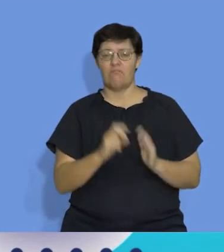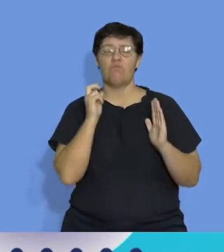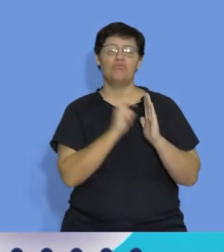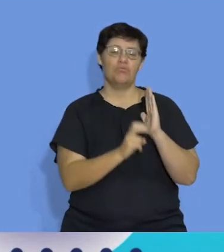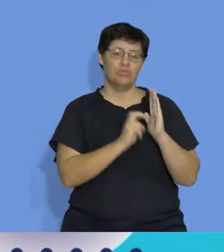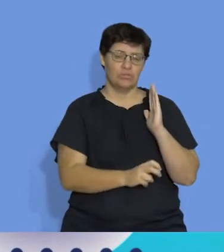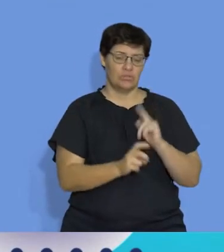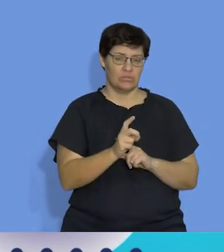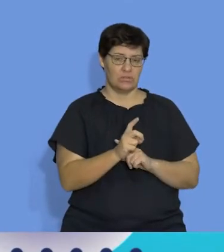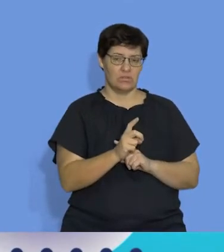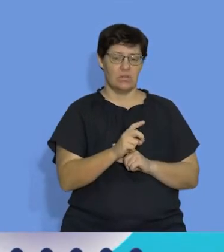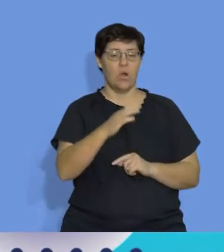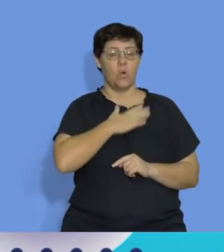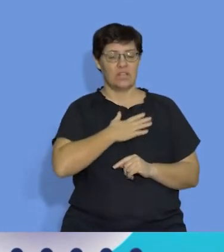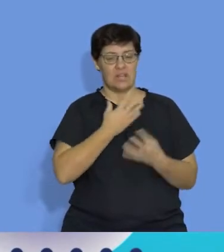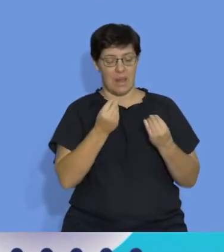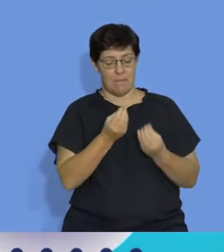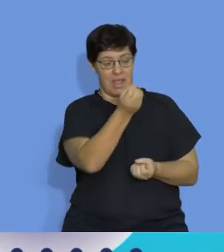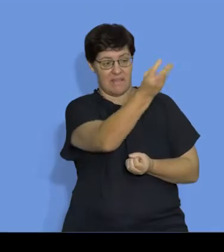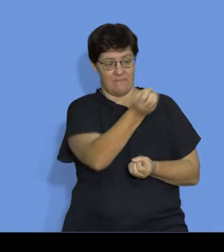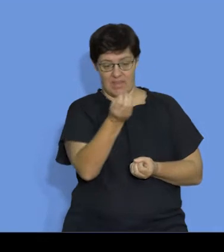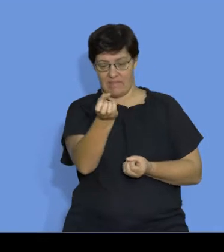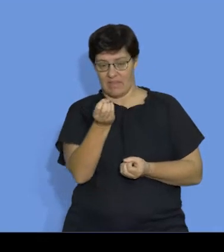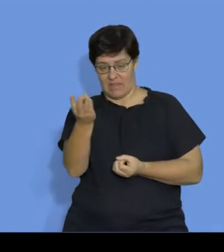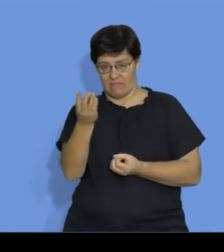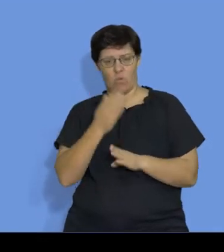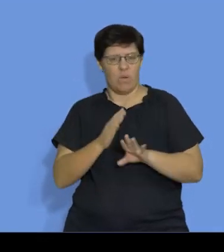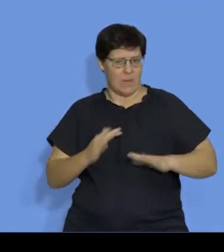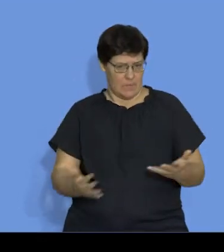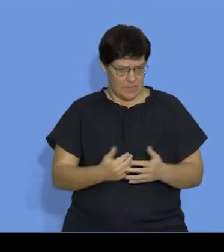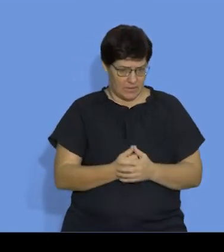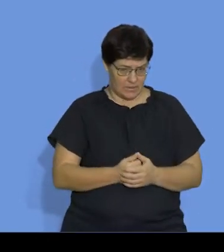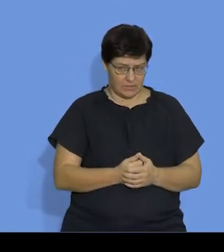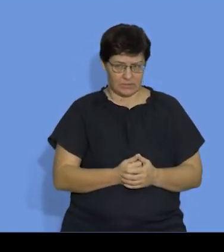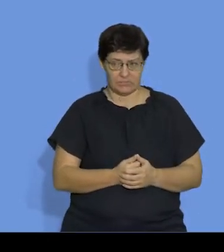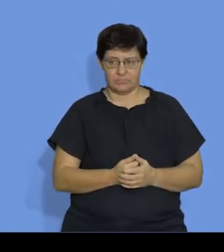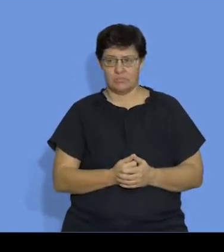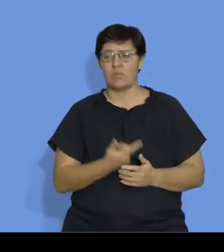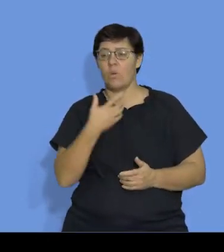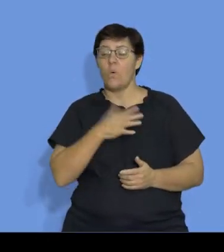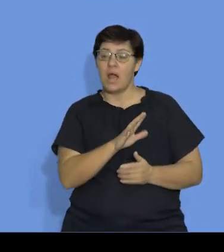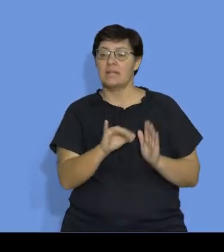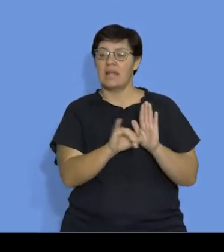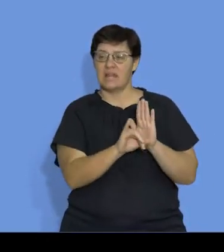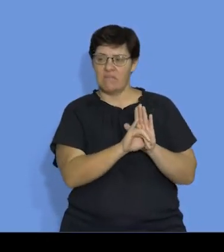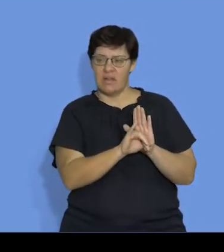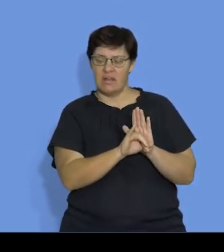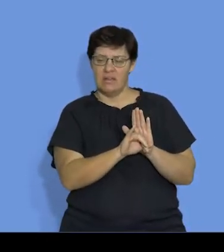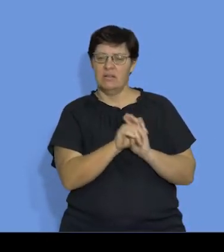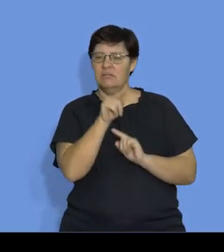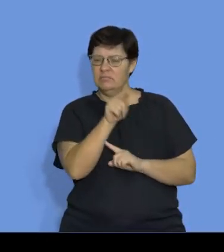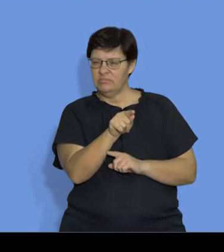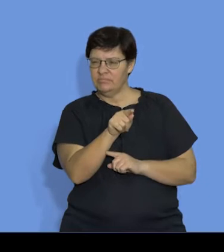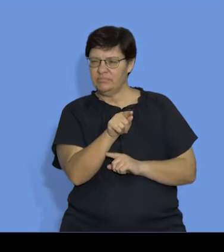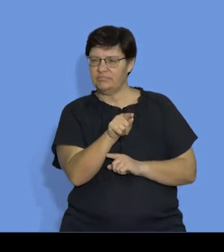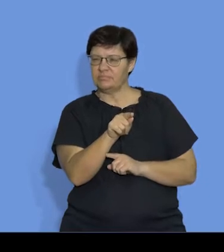of assigning oxidation numbers, right? So in this case, we want to identify an atom or a substance